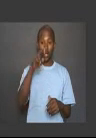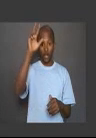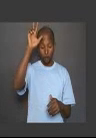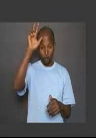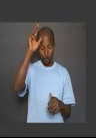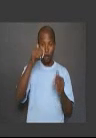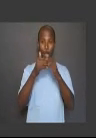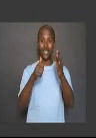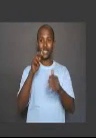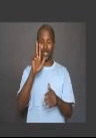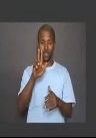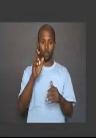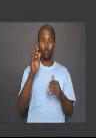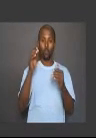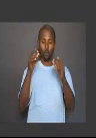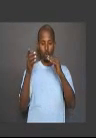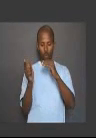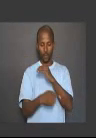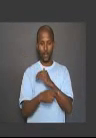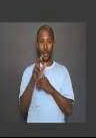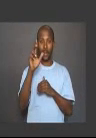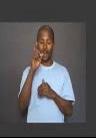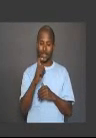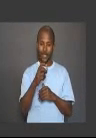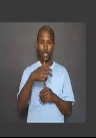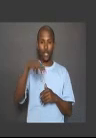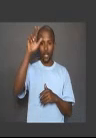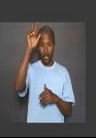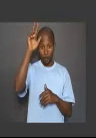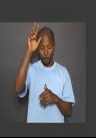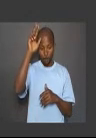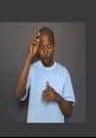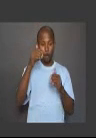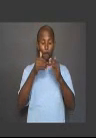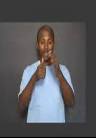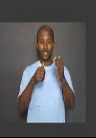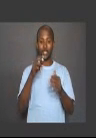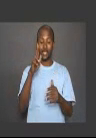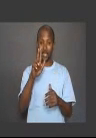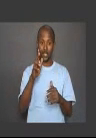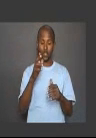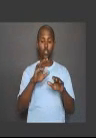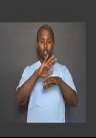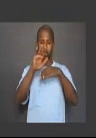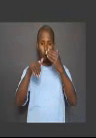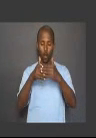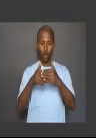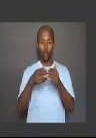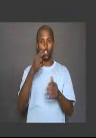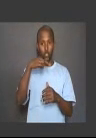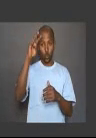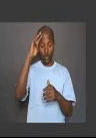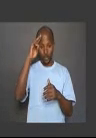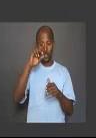3 over x cubed minus 3 the whole squared.